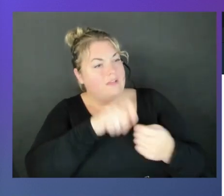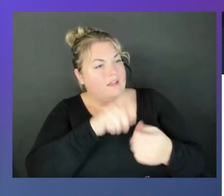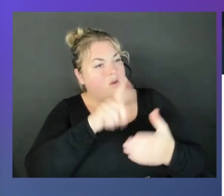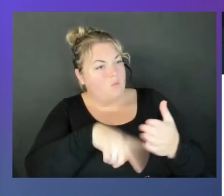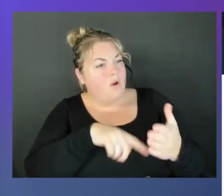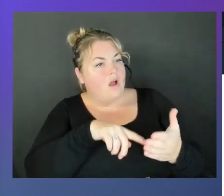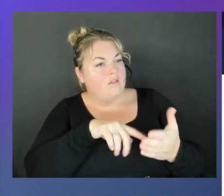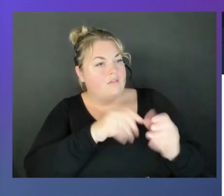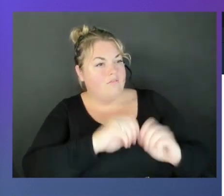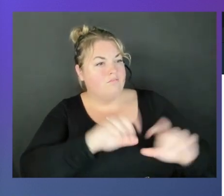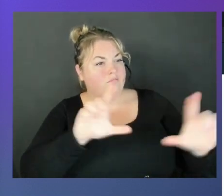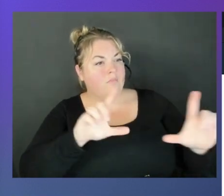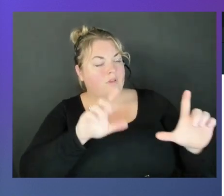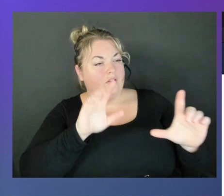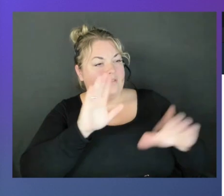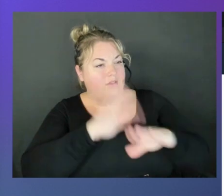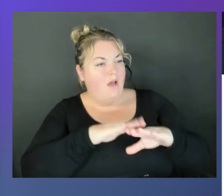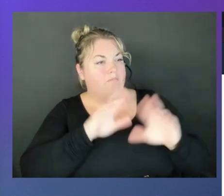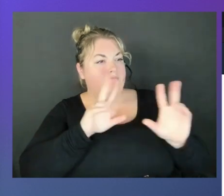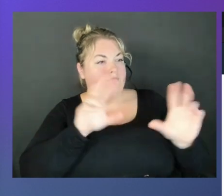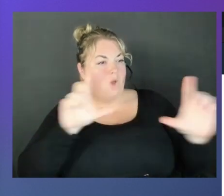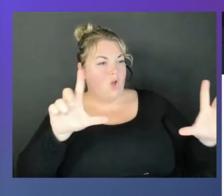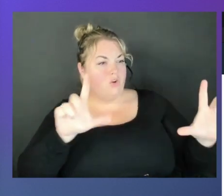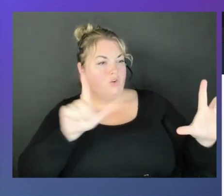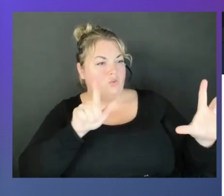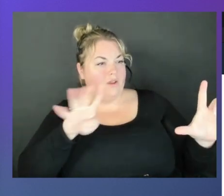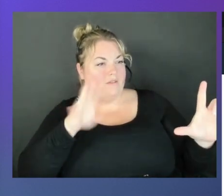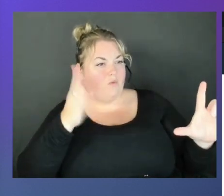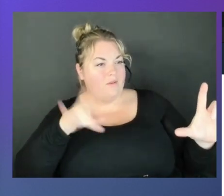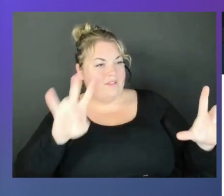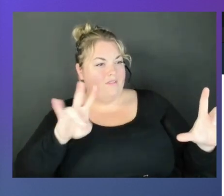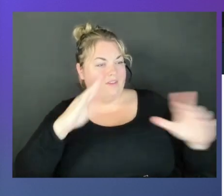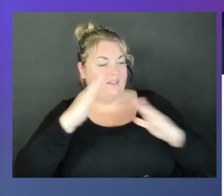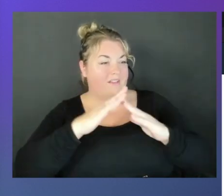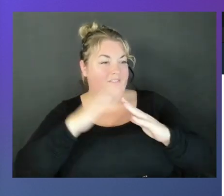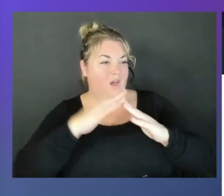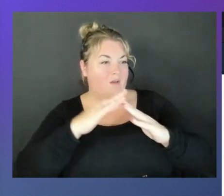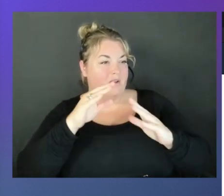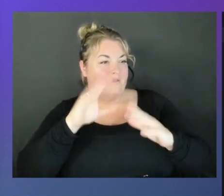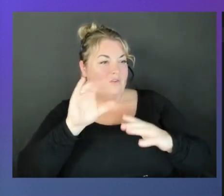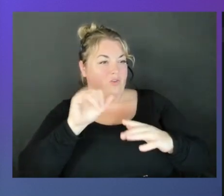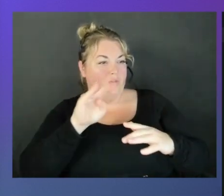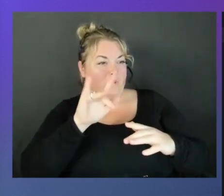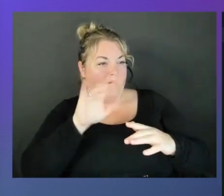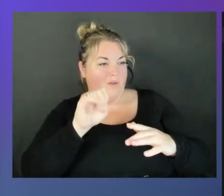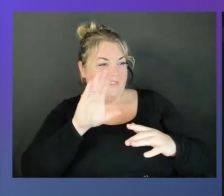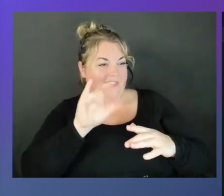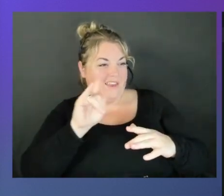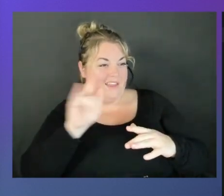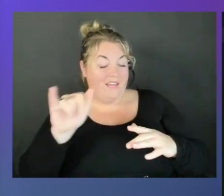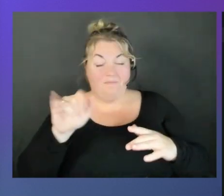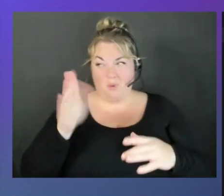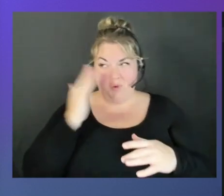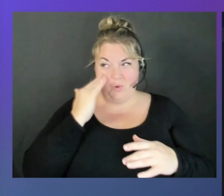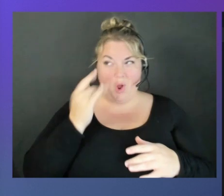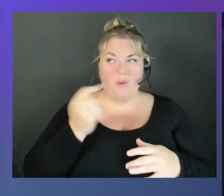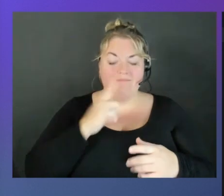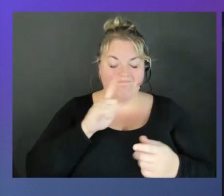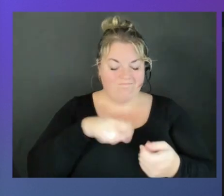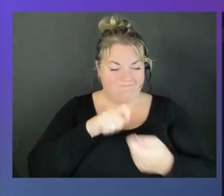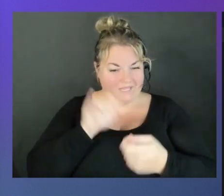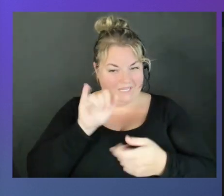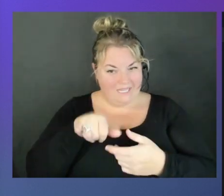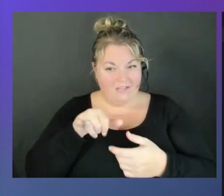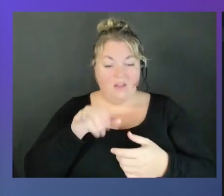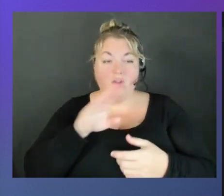monitor that's on 24/7 at the top of you know it. Cubicle City. So Yeah. That's exactly it. Cubicle City, you're in the middle